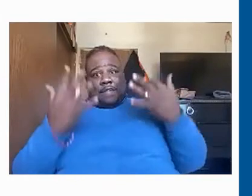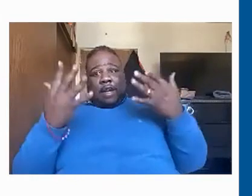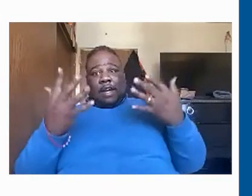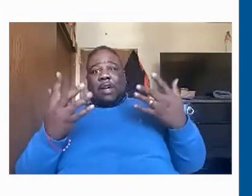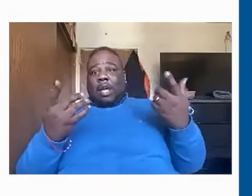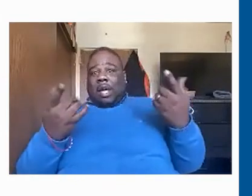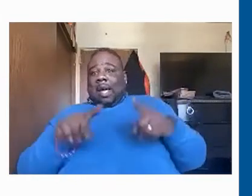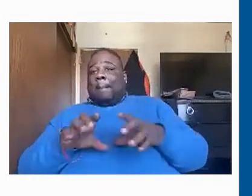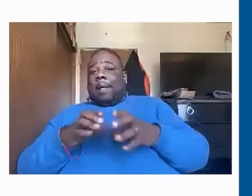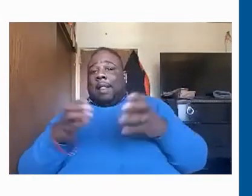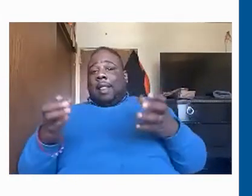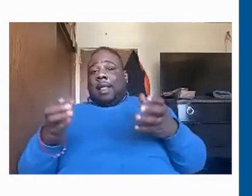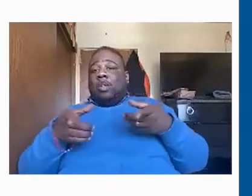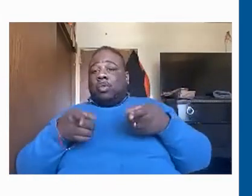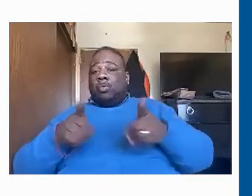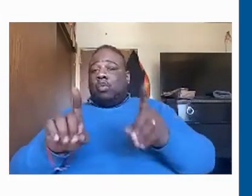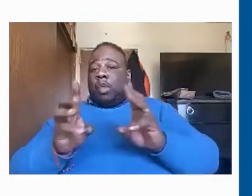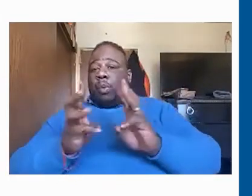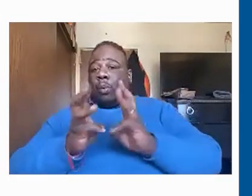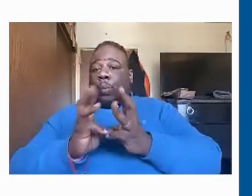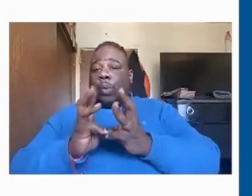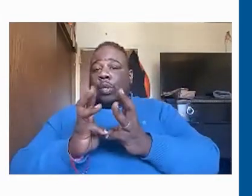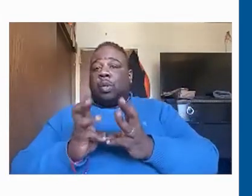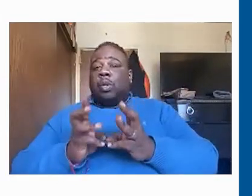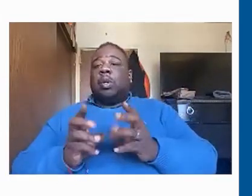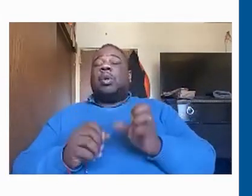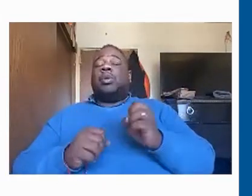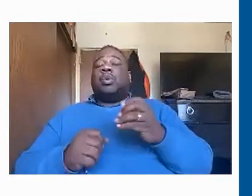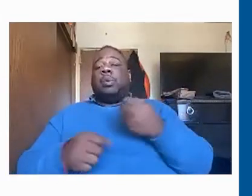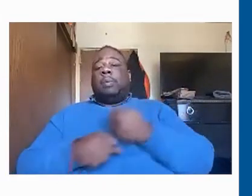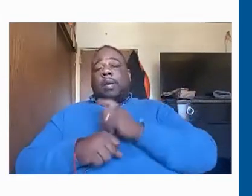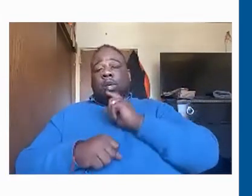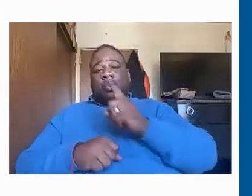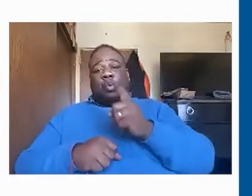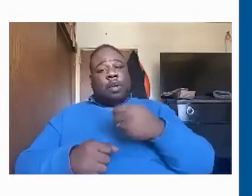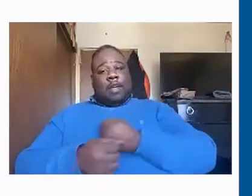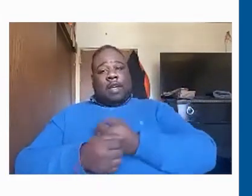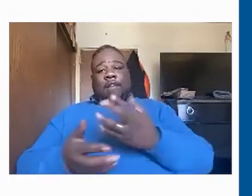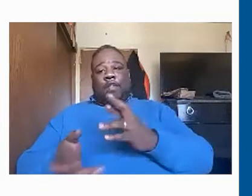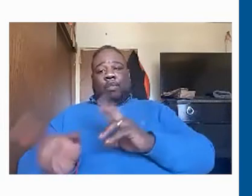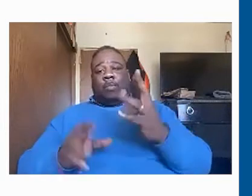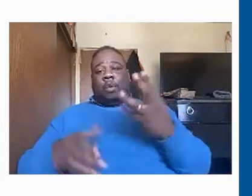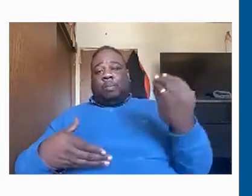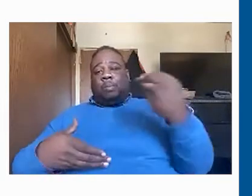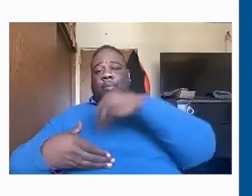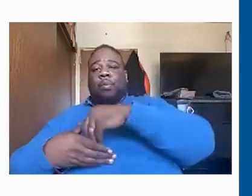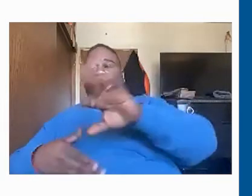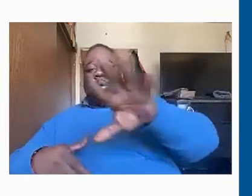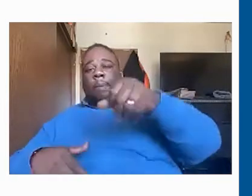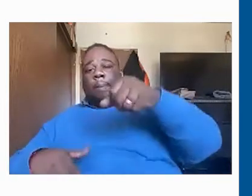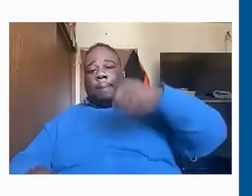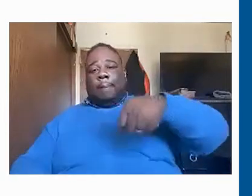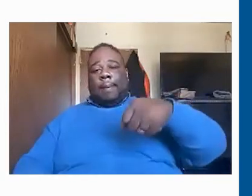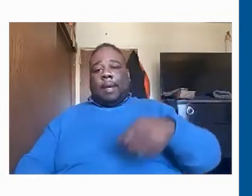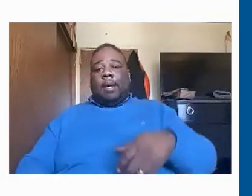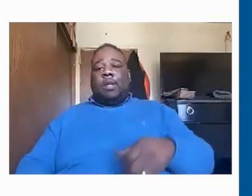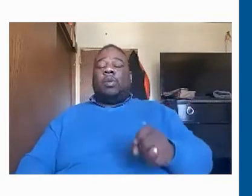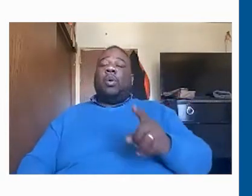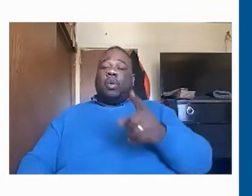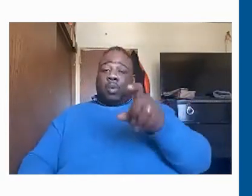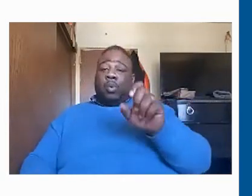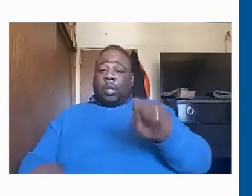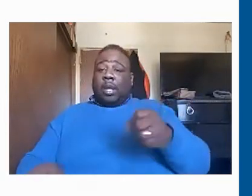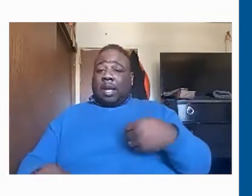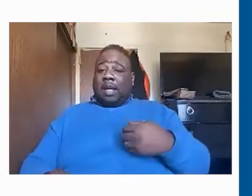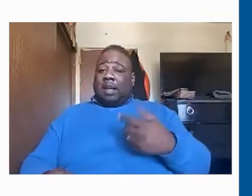items more or less winterizing your go bag. And you can have a go bag in multiple locations. So if you're working, if you drive in a